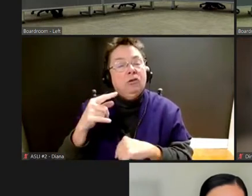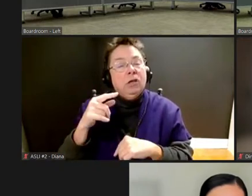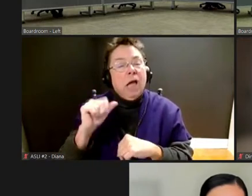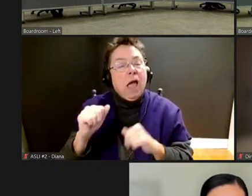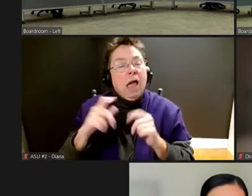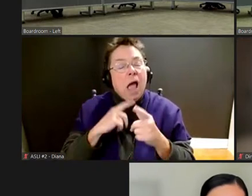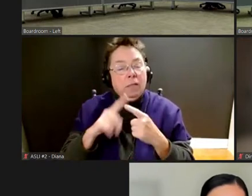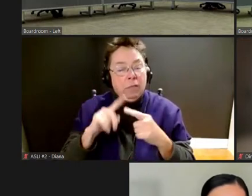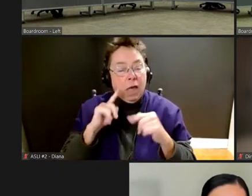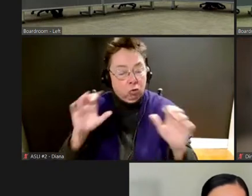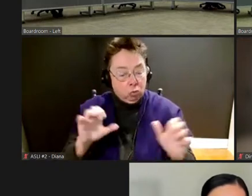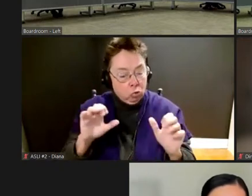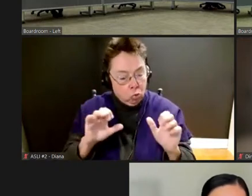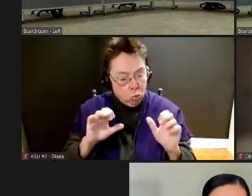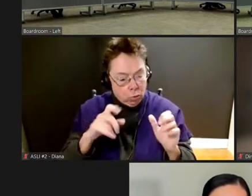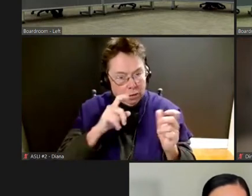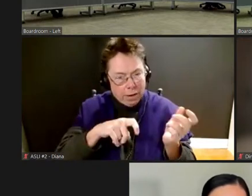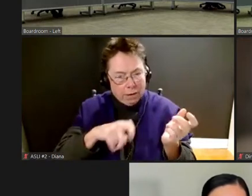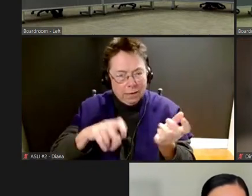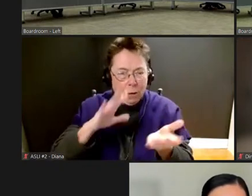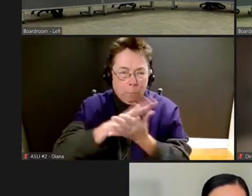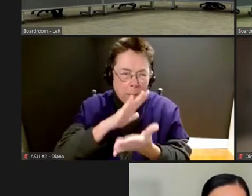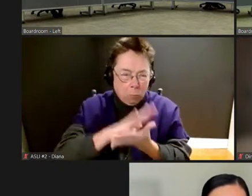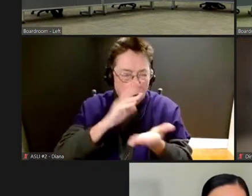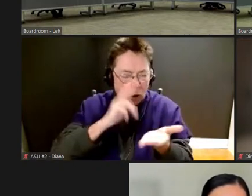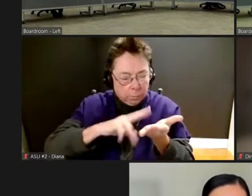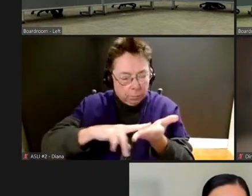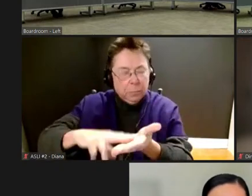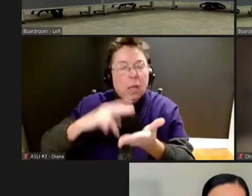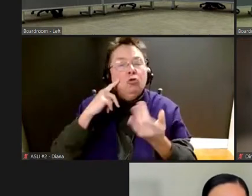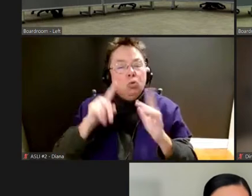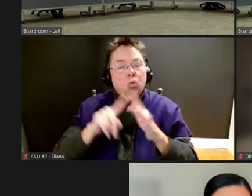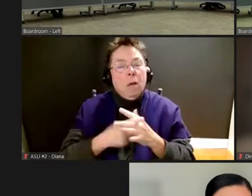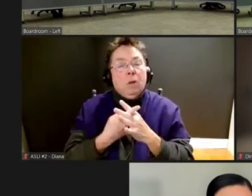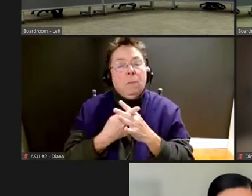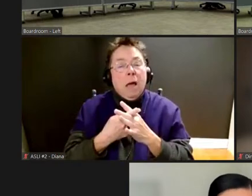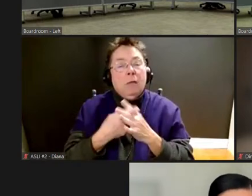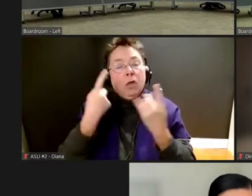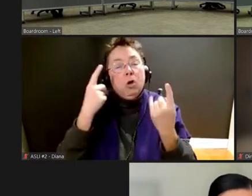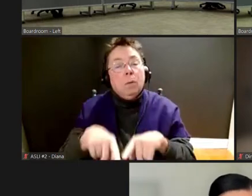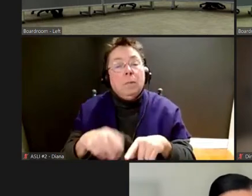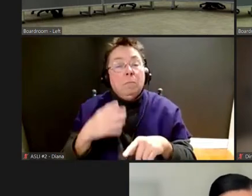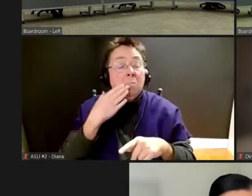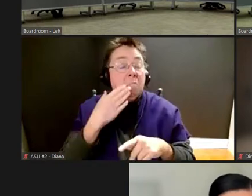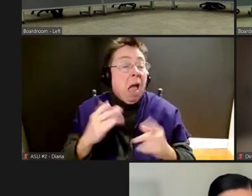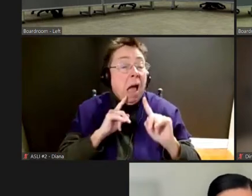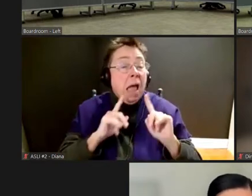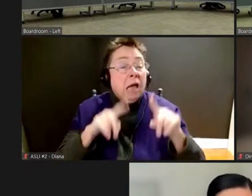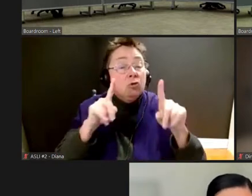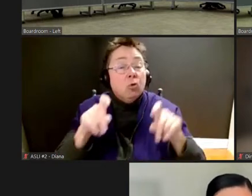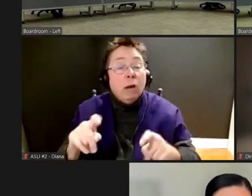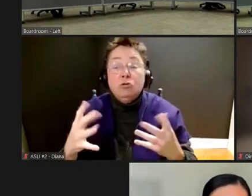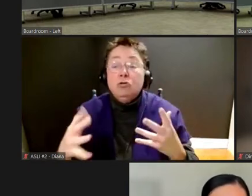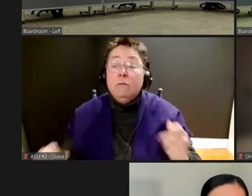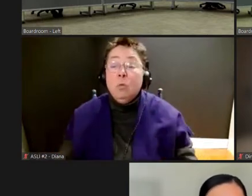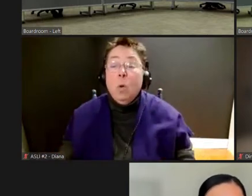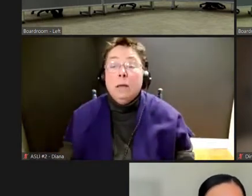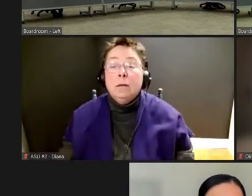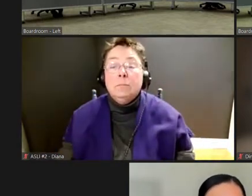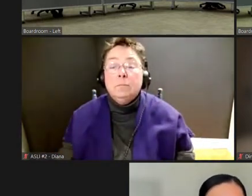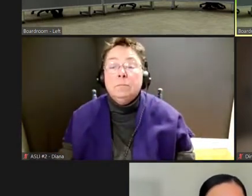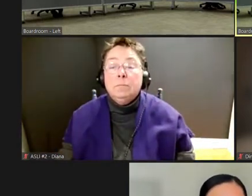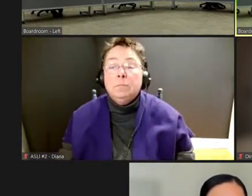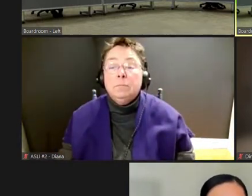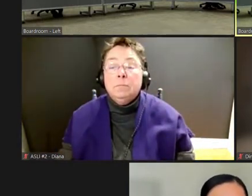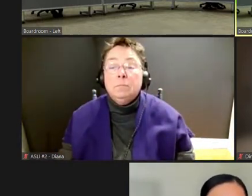the associated documents necessary to implement this agreement. Thank you. I'll be glad to try to answer any questions that you might have.